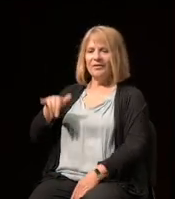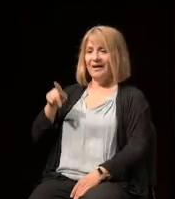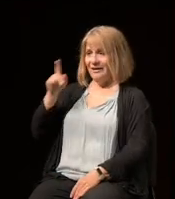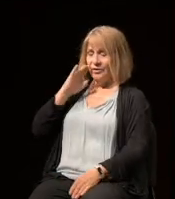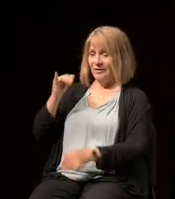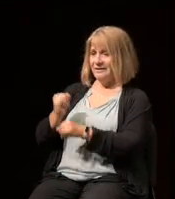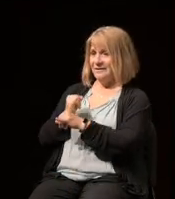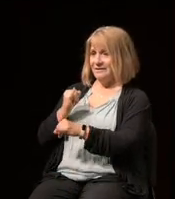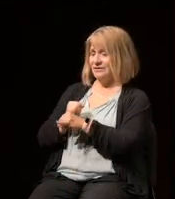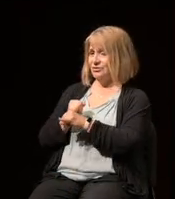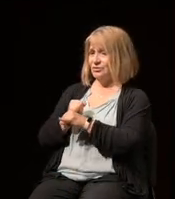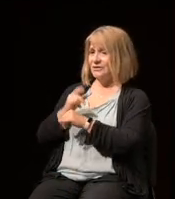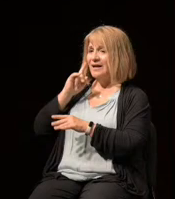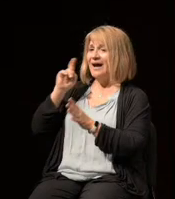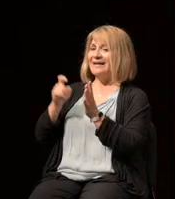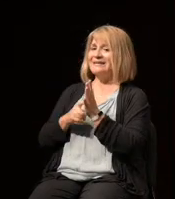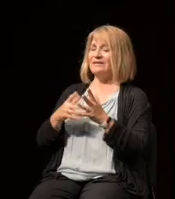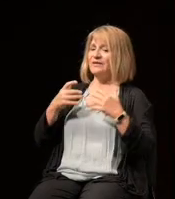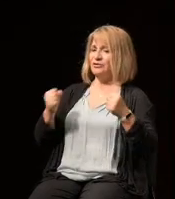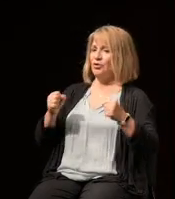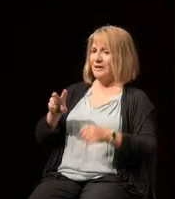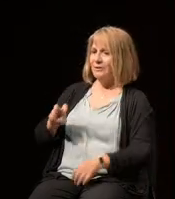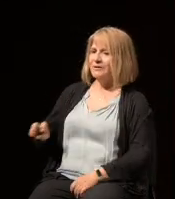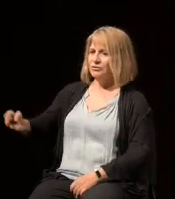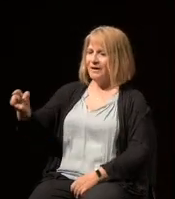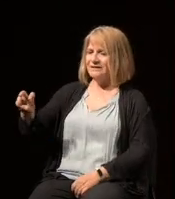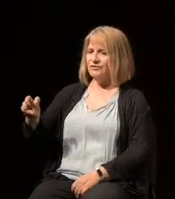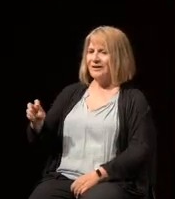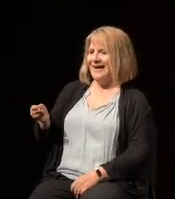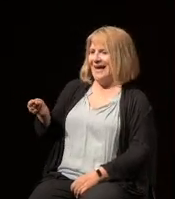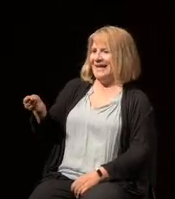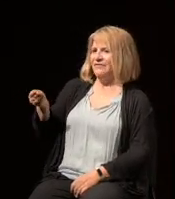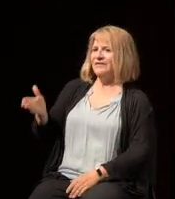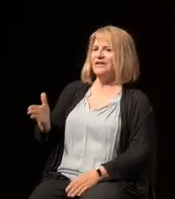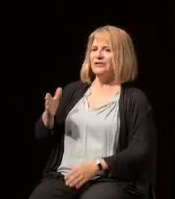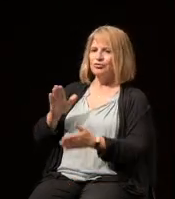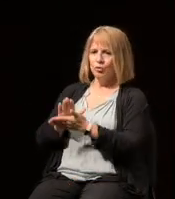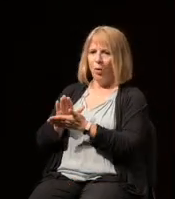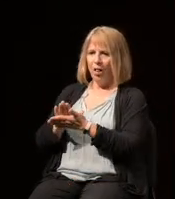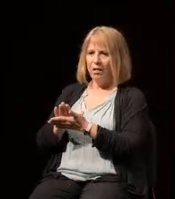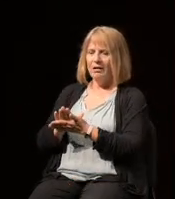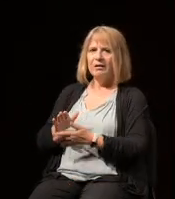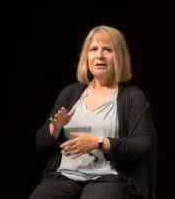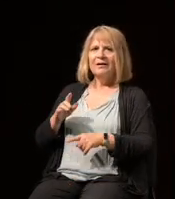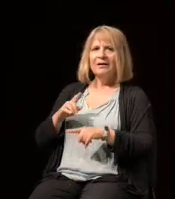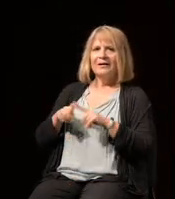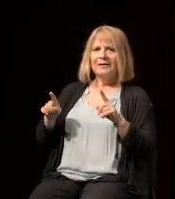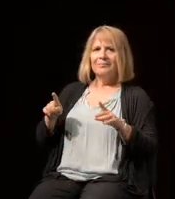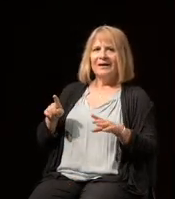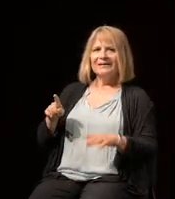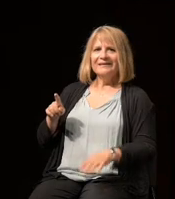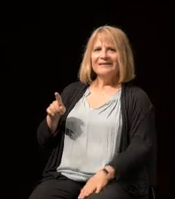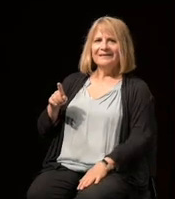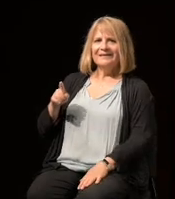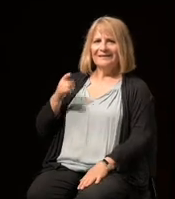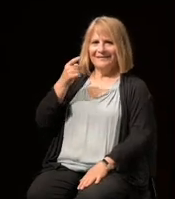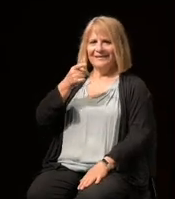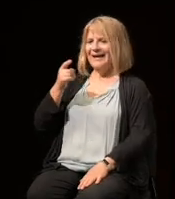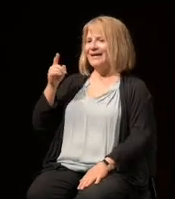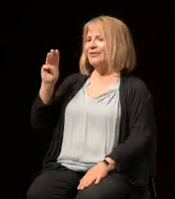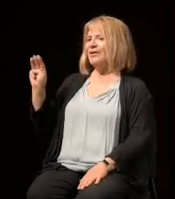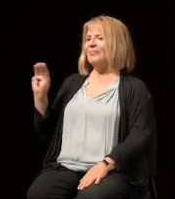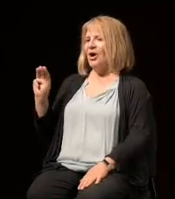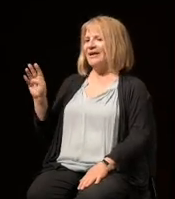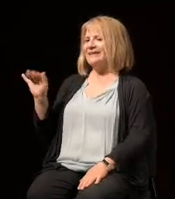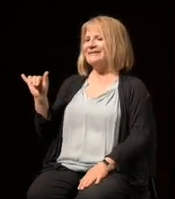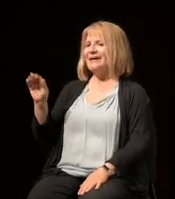identifies strongly with its transfer, its role as a feeder school to SLO, but as you saw with Marcus, there's so much more